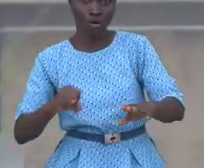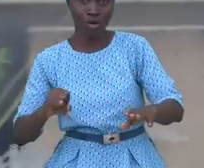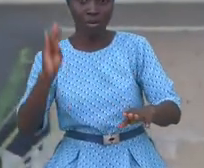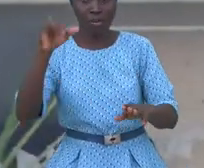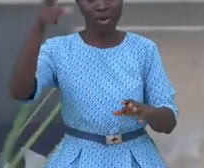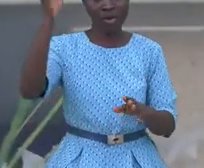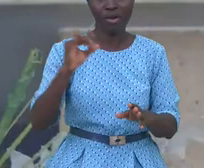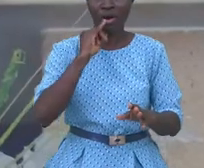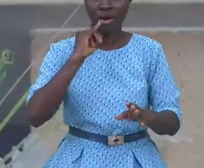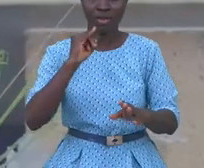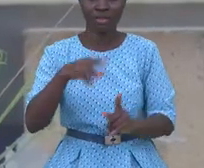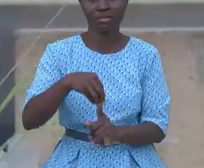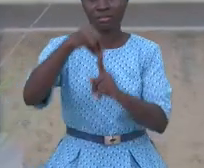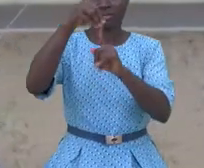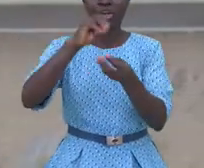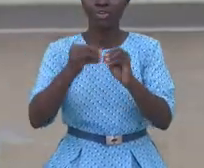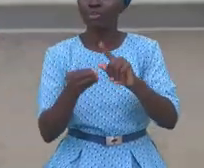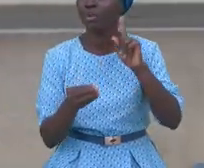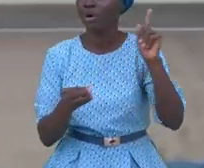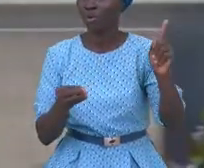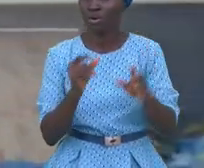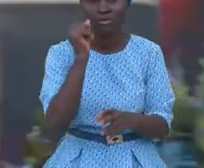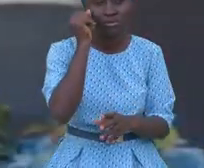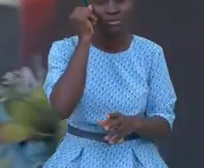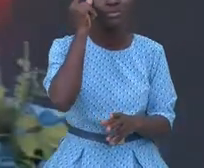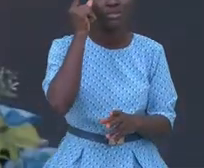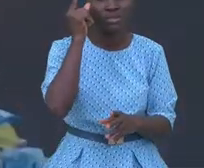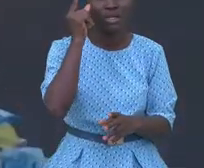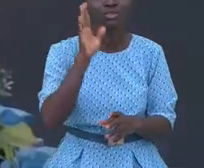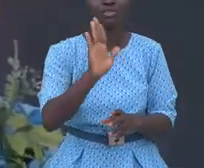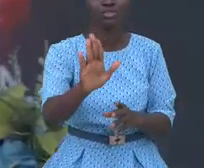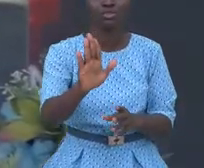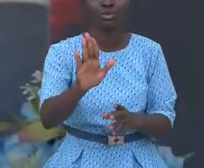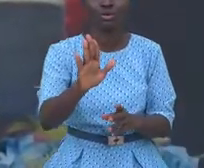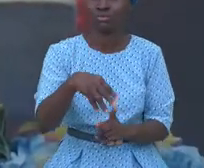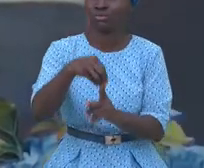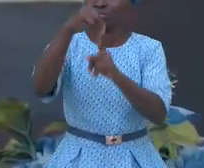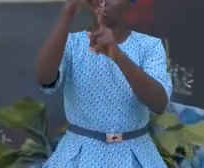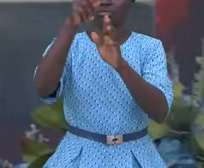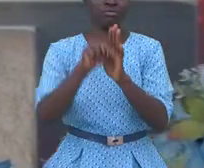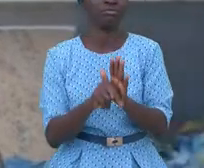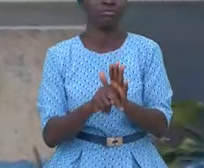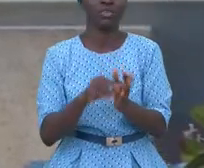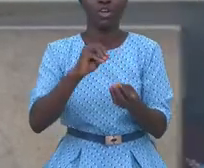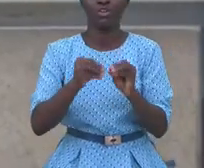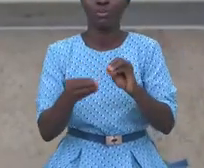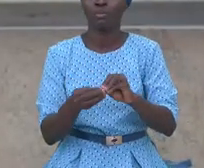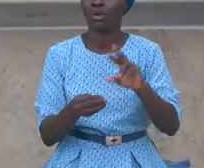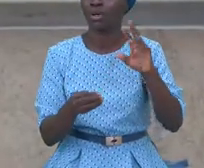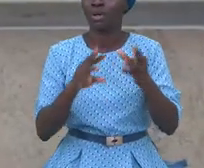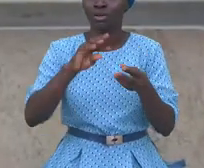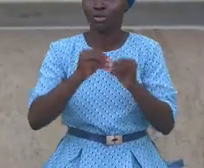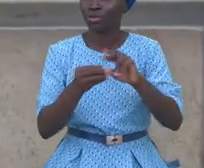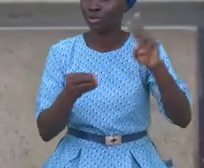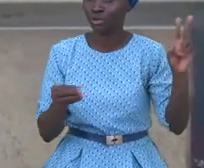Number one, understand your uniqueness. Number two, unplug your